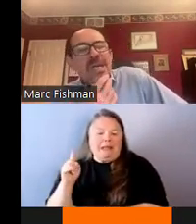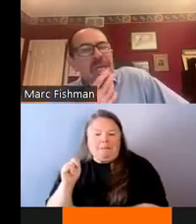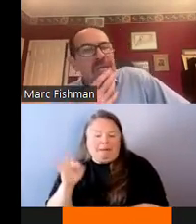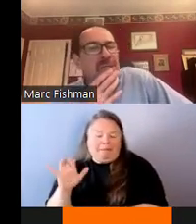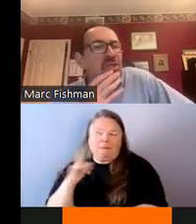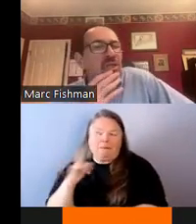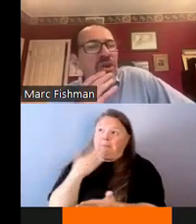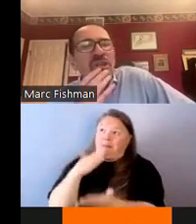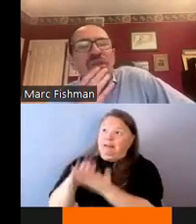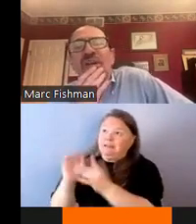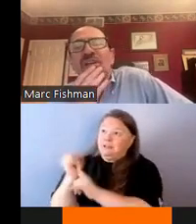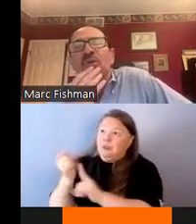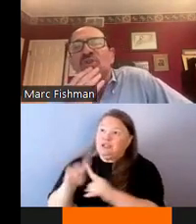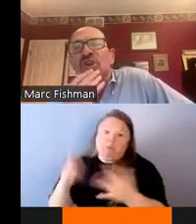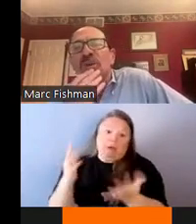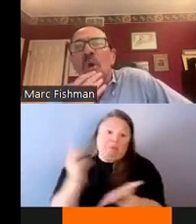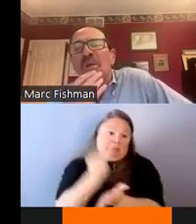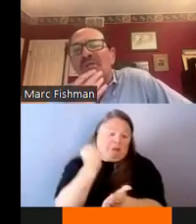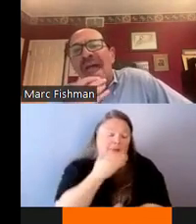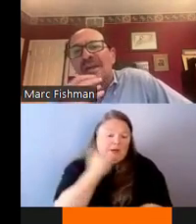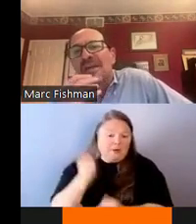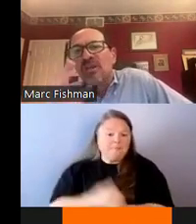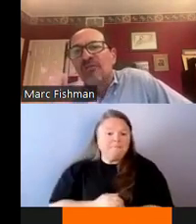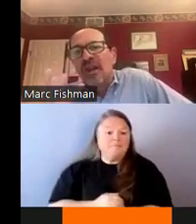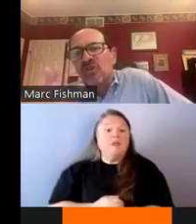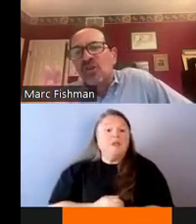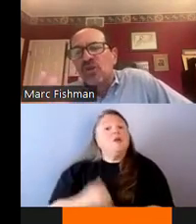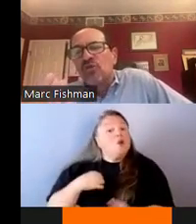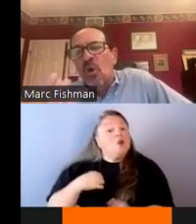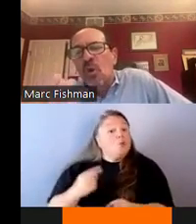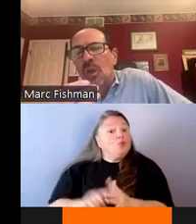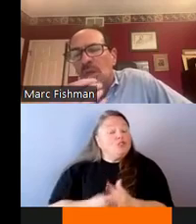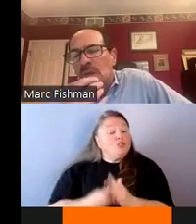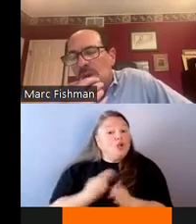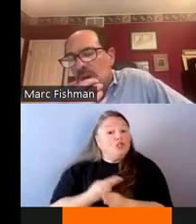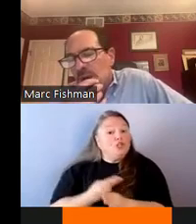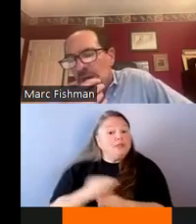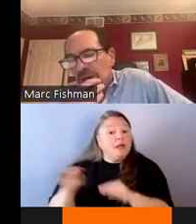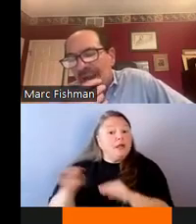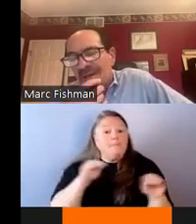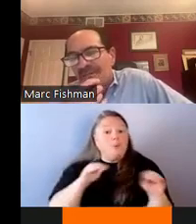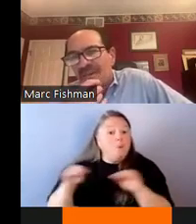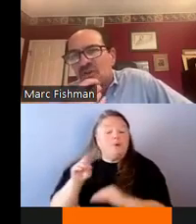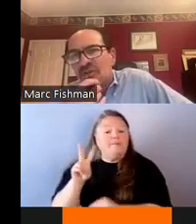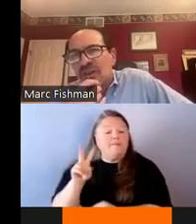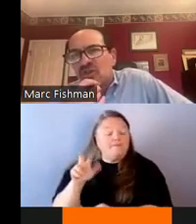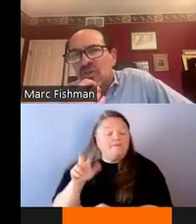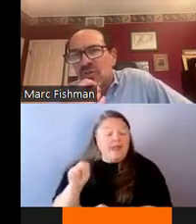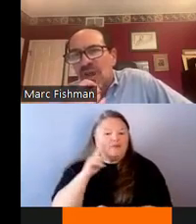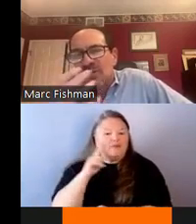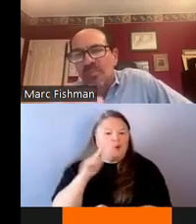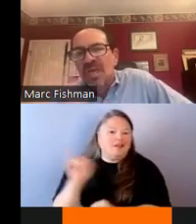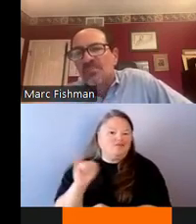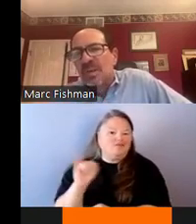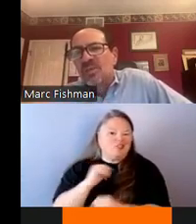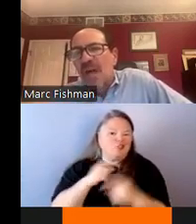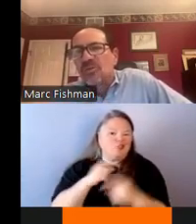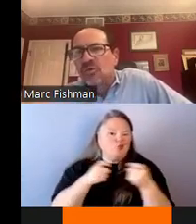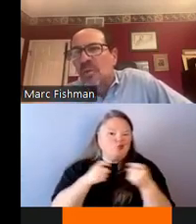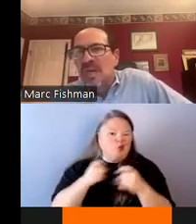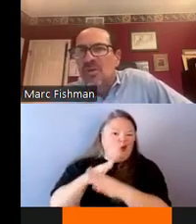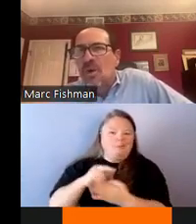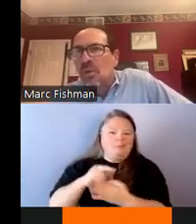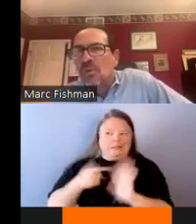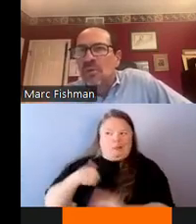We started delivering doses in a mobile van as an infection control kind of intervention, not to be in